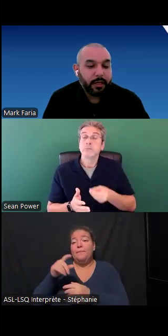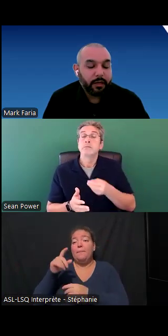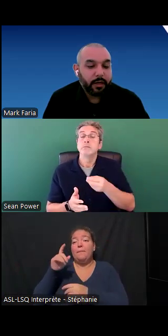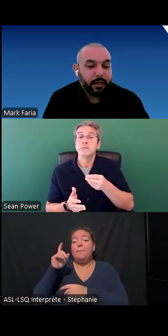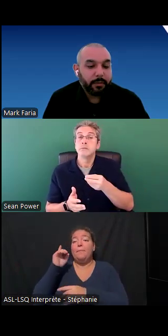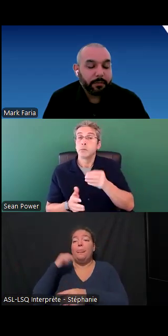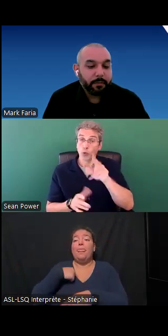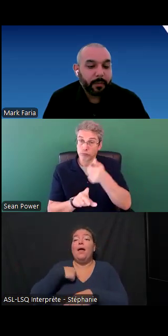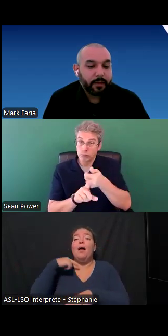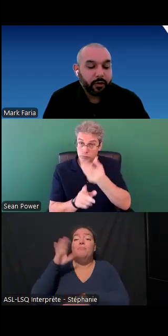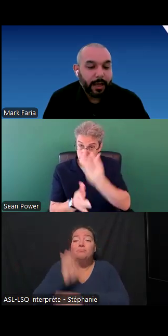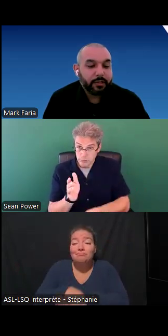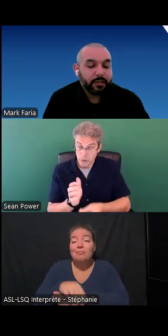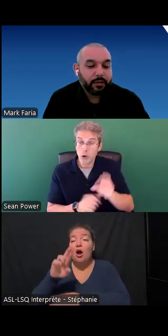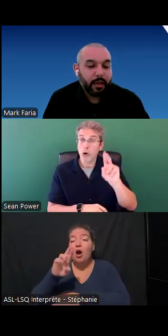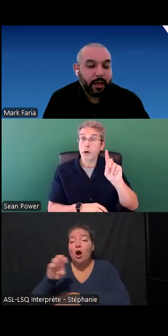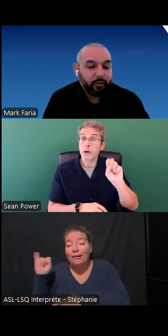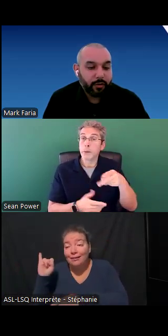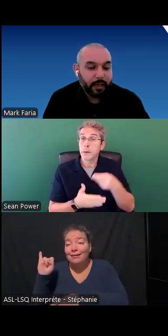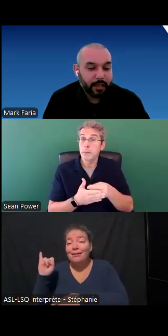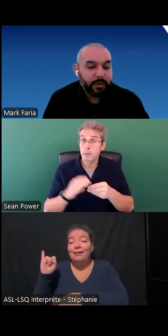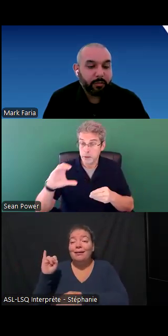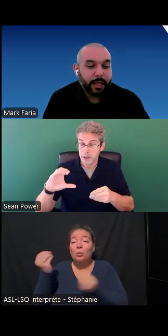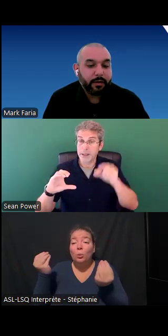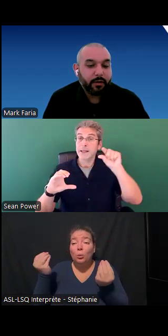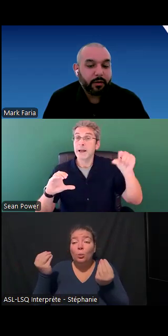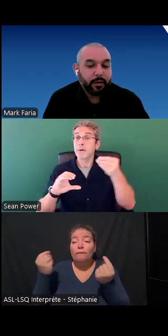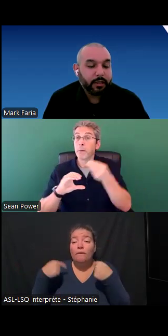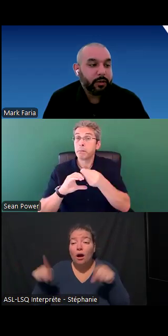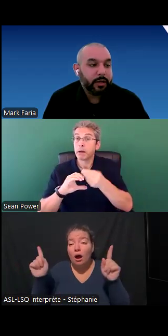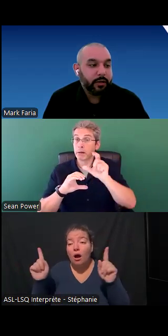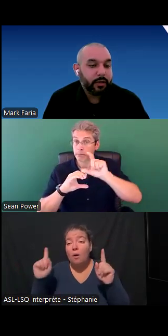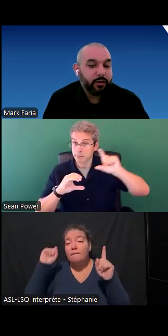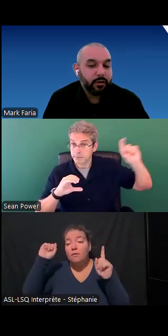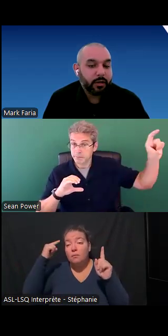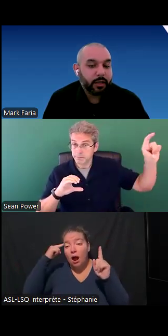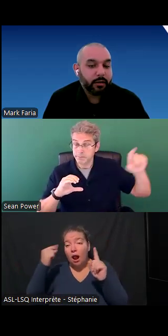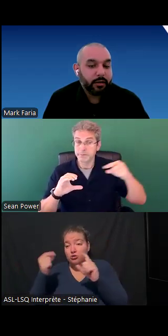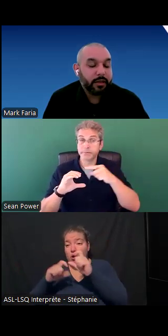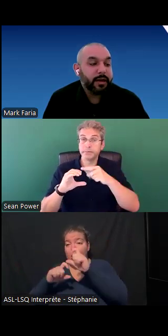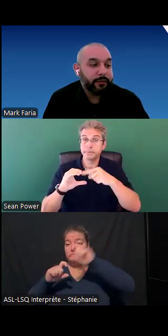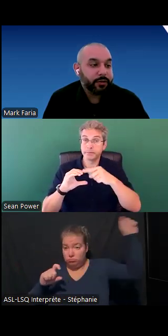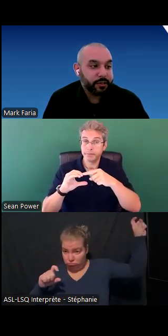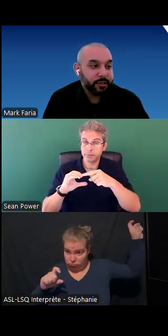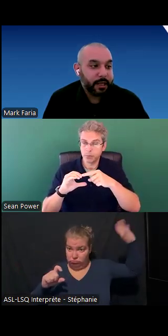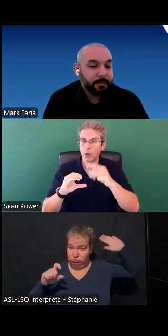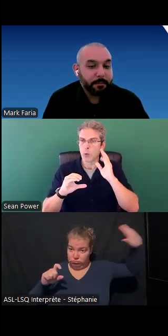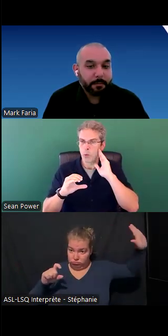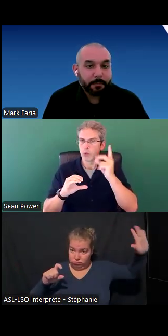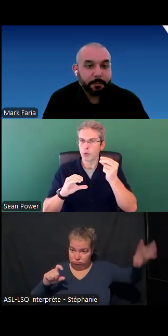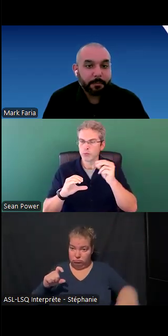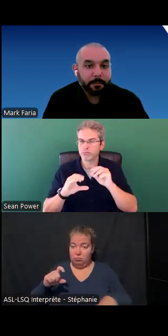on the grants and the income in the plan are included in your in the beneficiary's